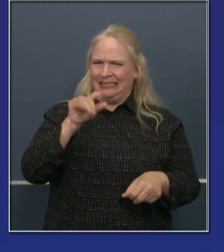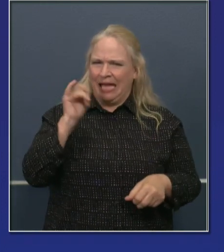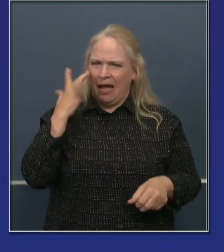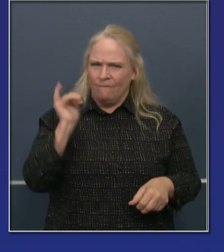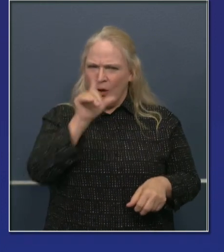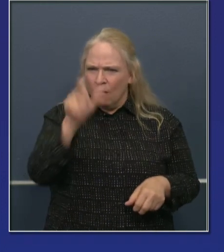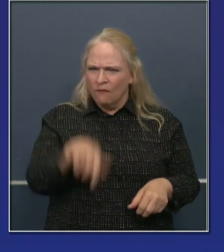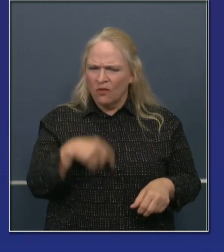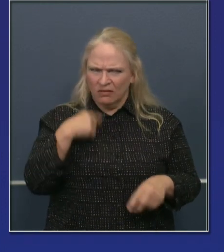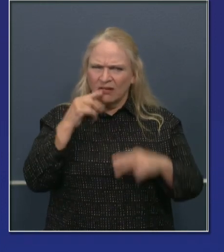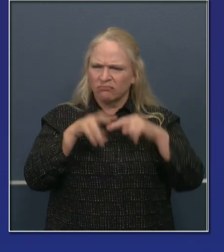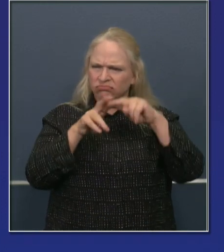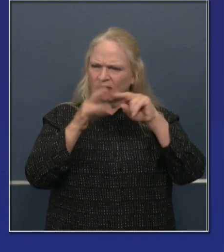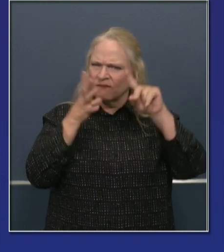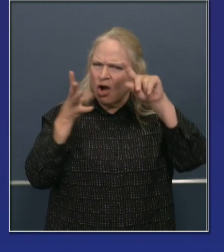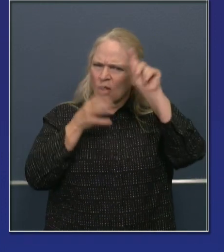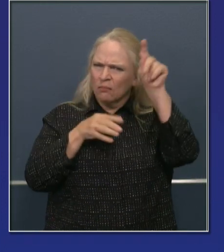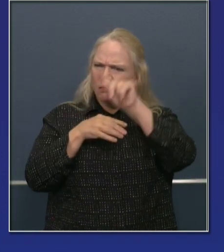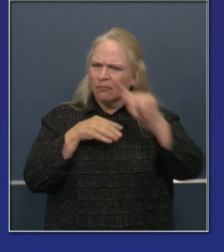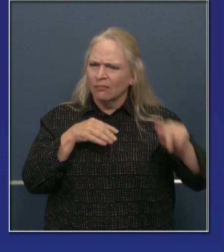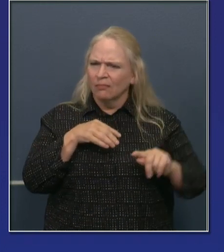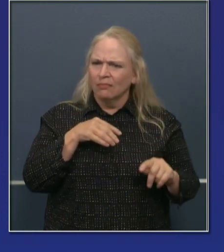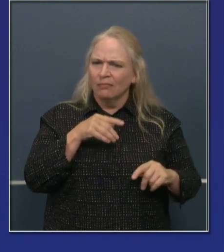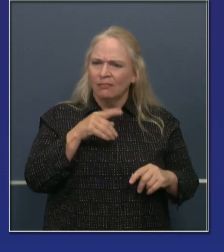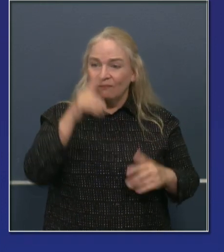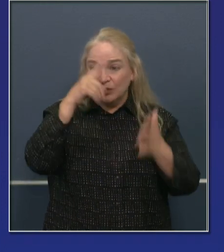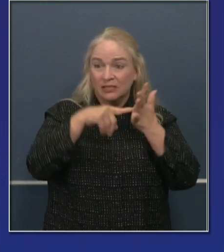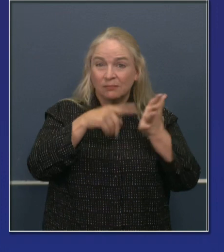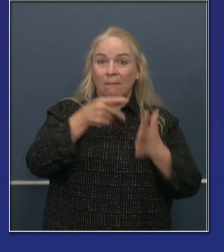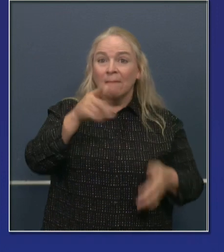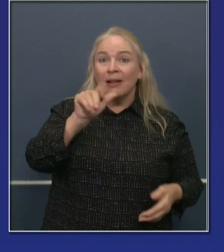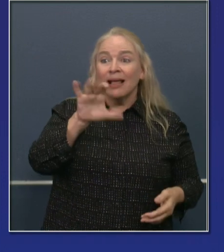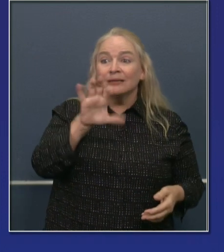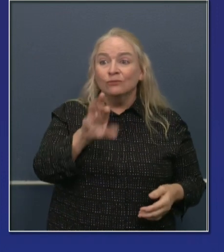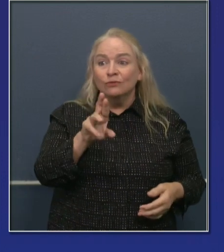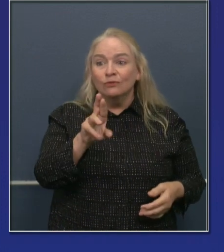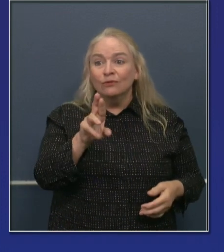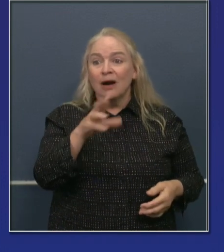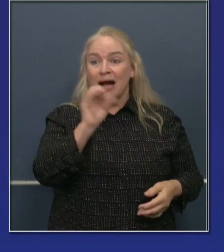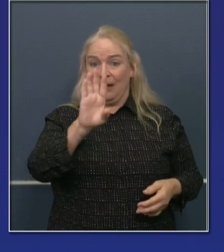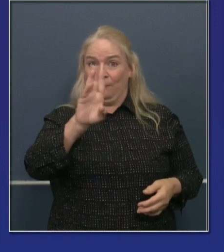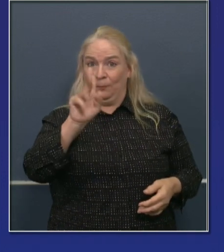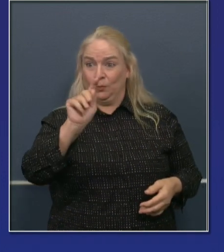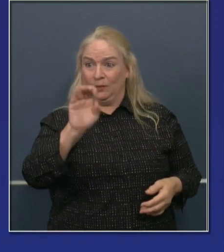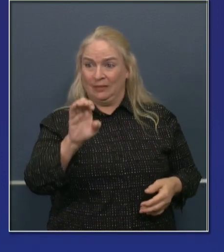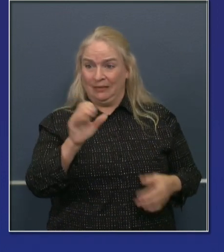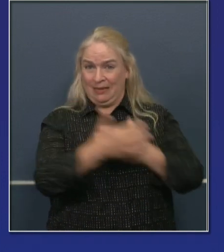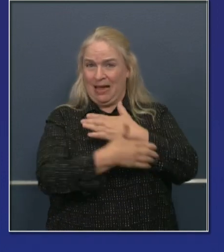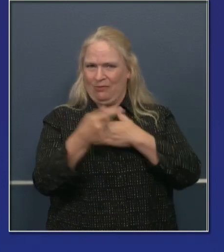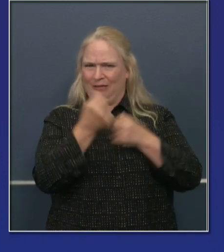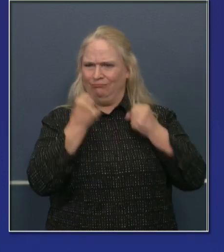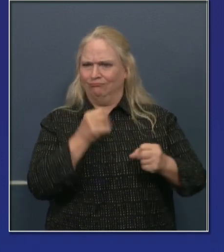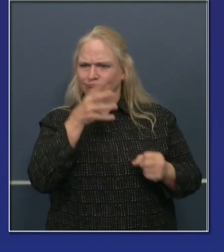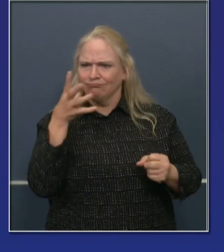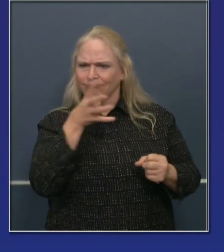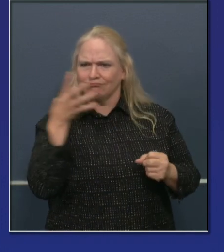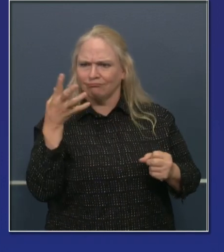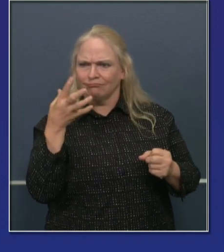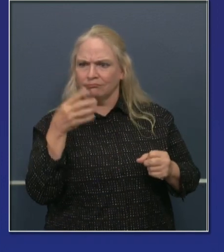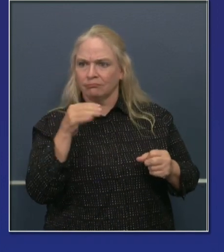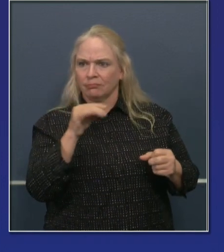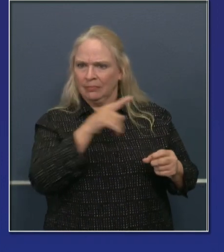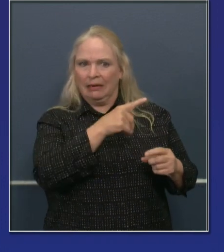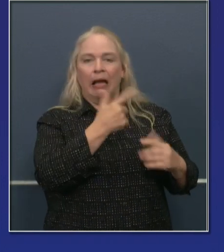specific. In Placer County and Butte County, ICU capacity is now limited south